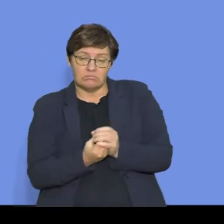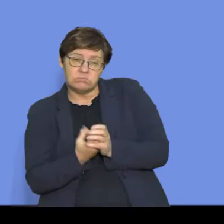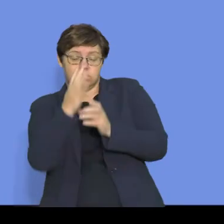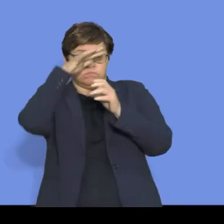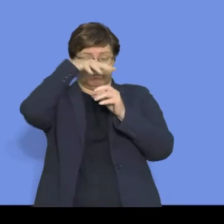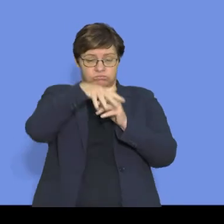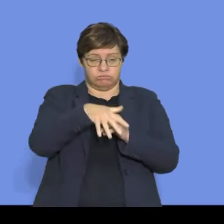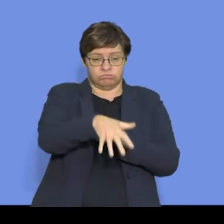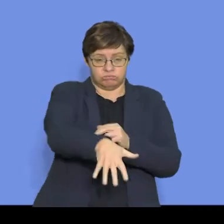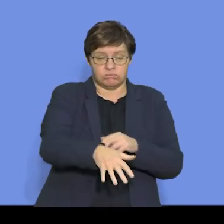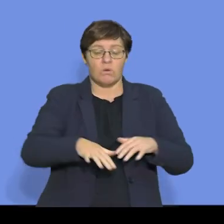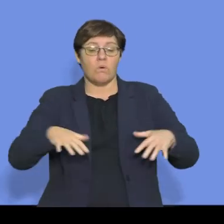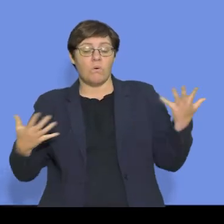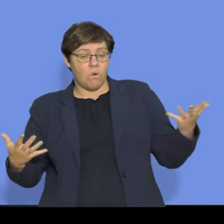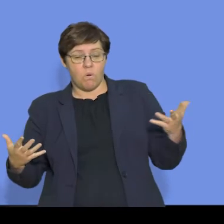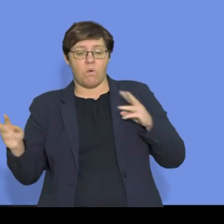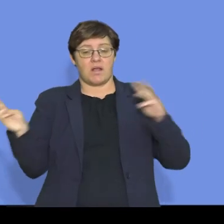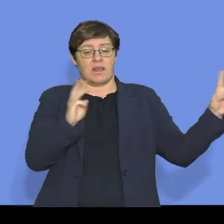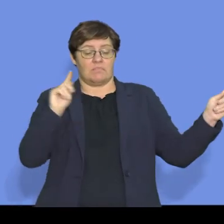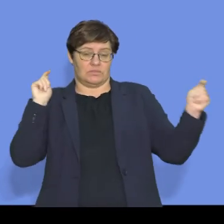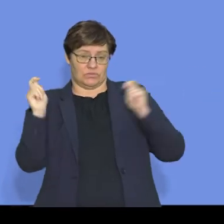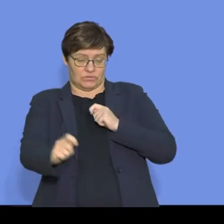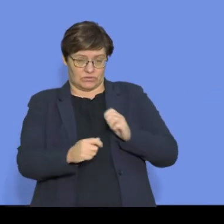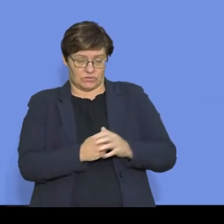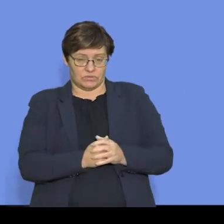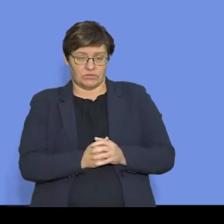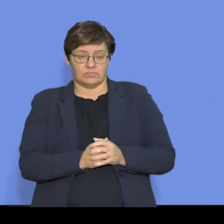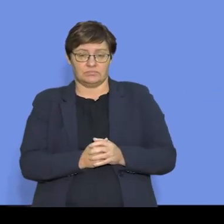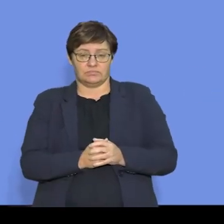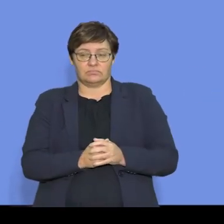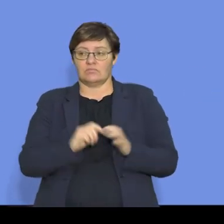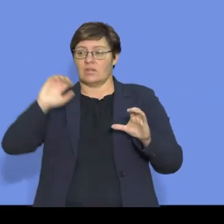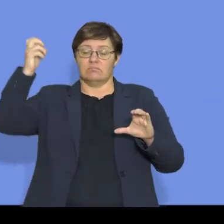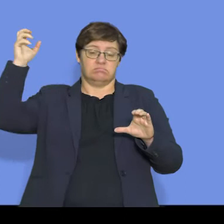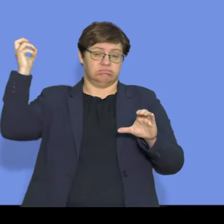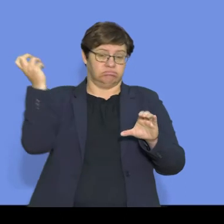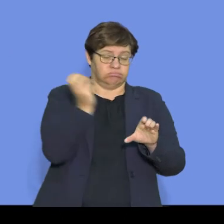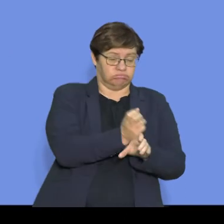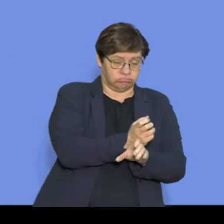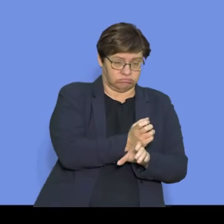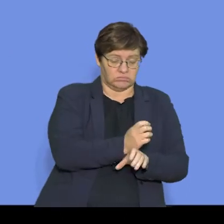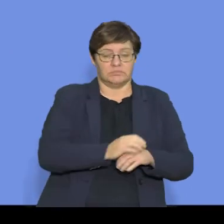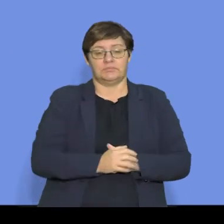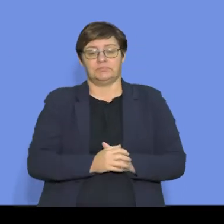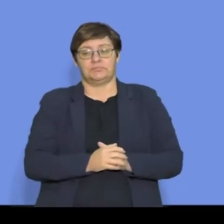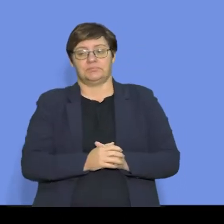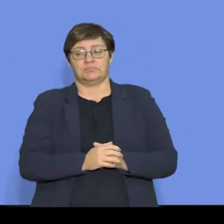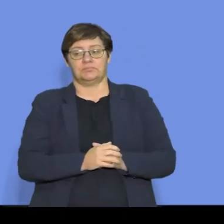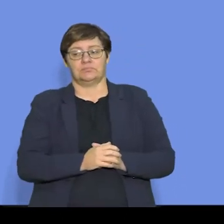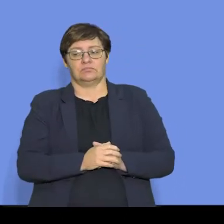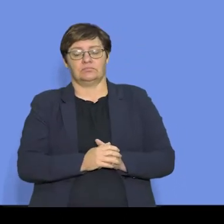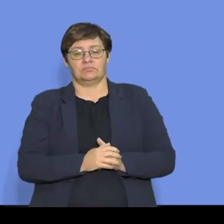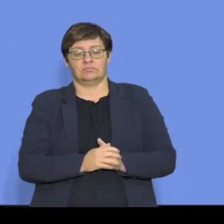volcano, or climate change. First one, the asteroid impact.